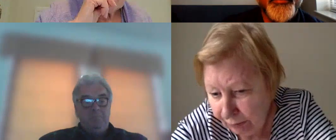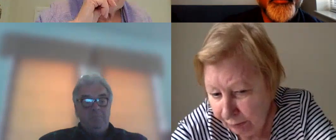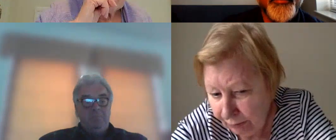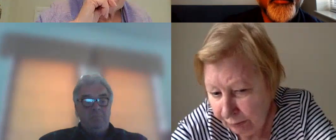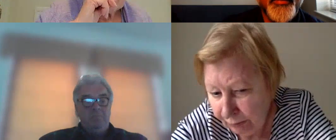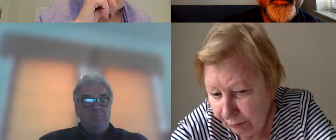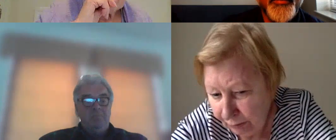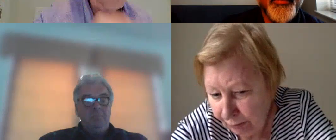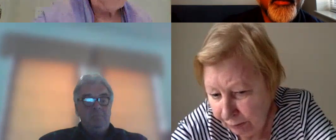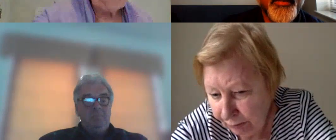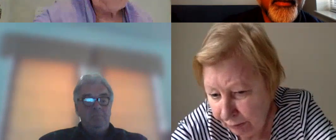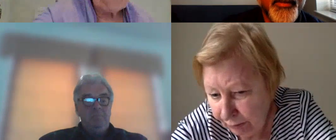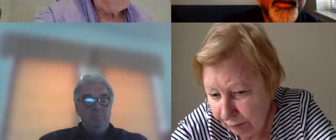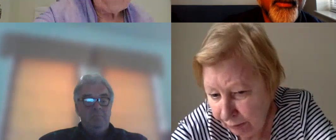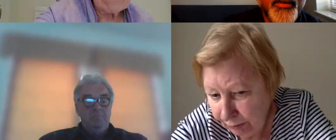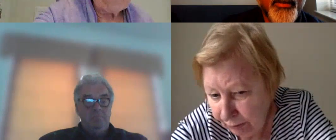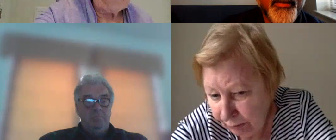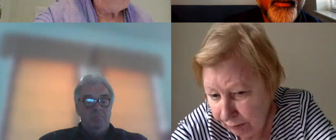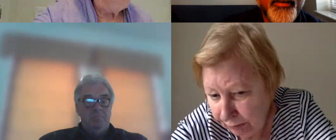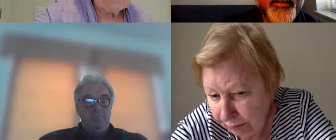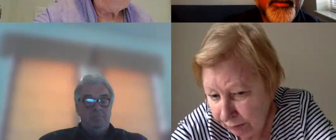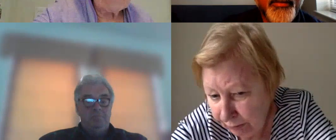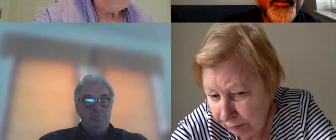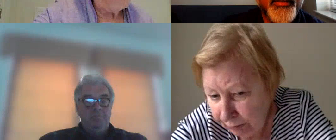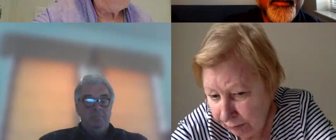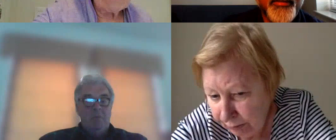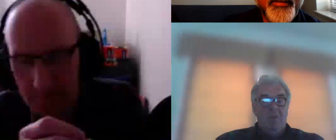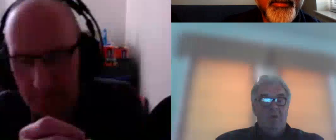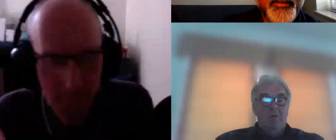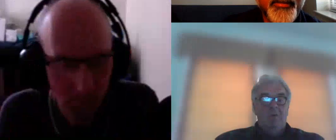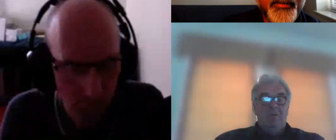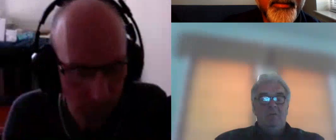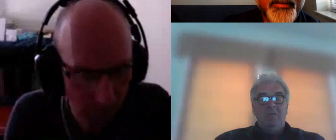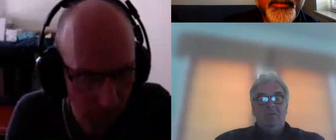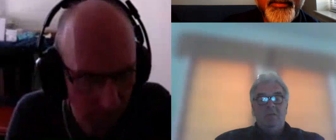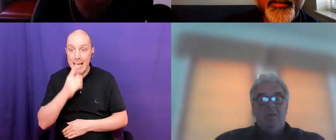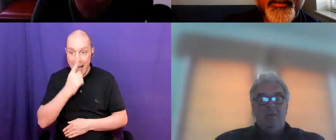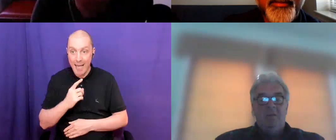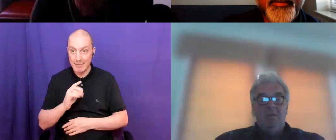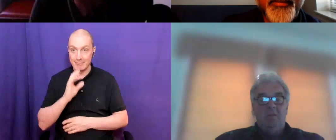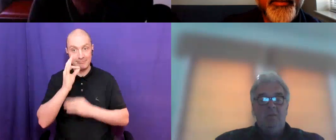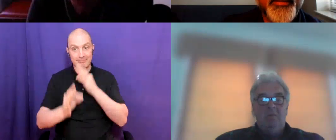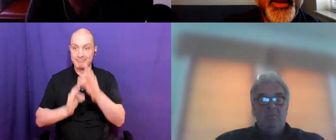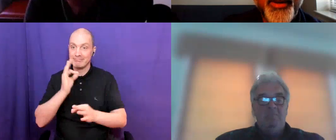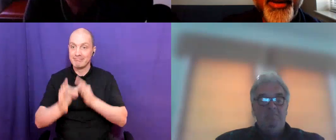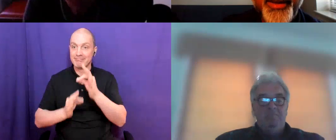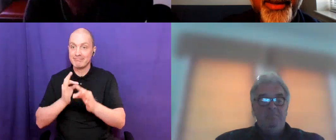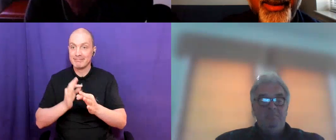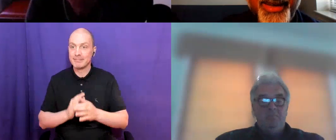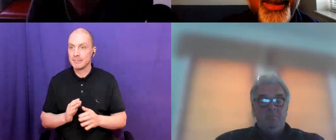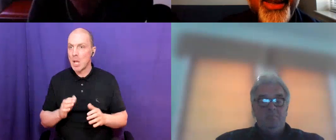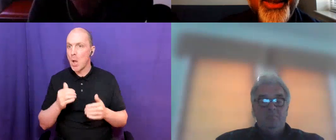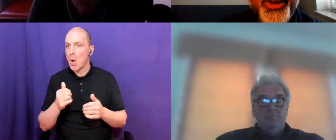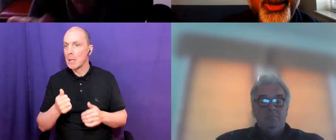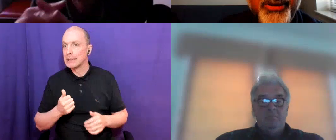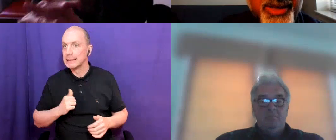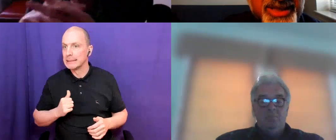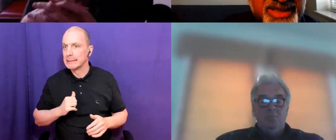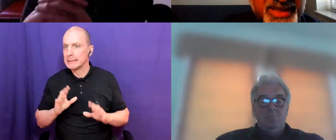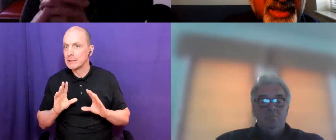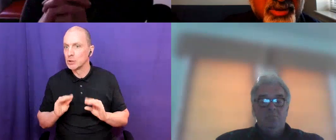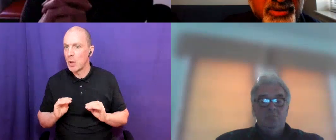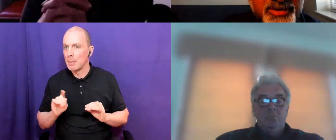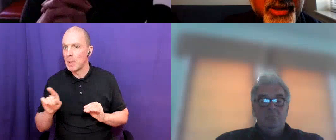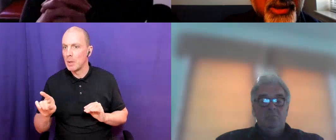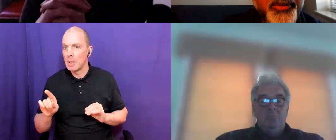day. And I look forward to I'll maybe just stop again, sorry. Yeah. Sorry,